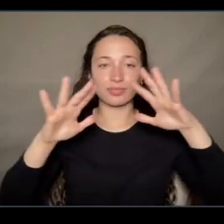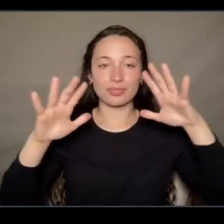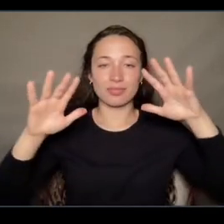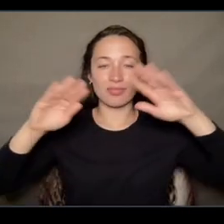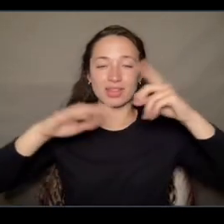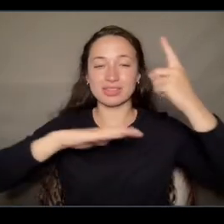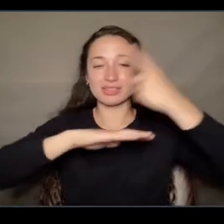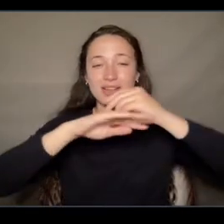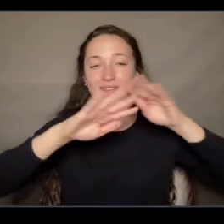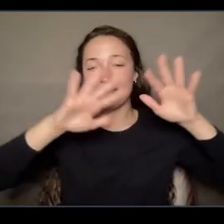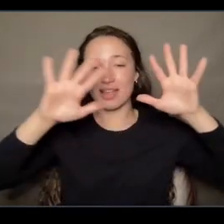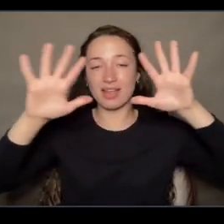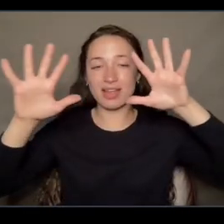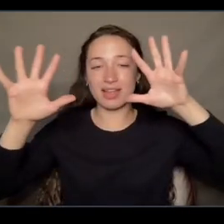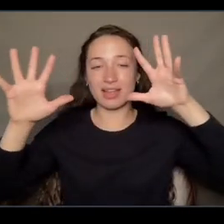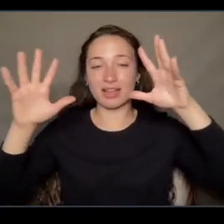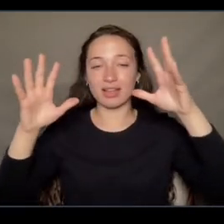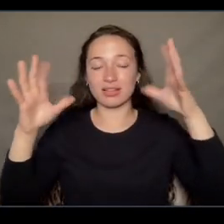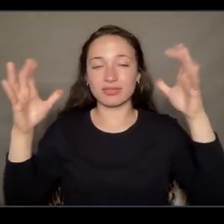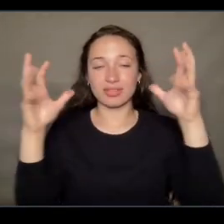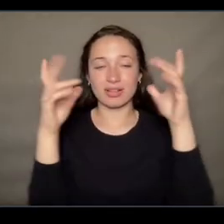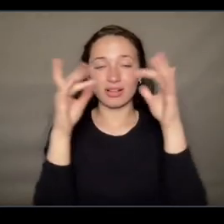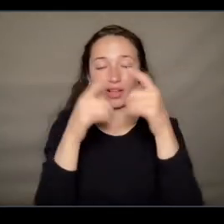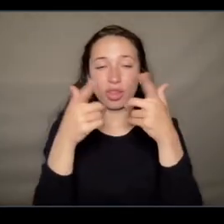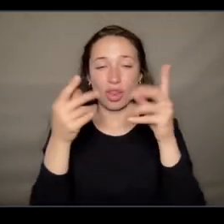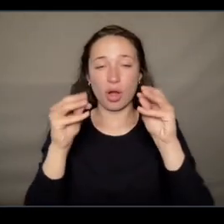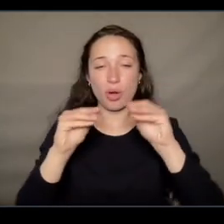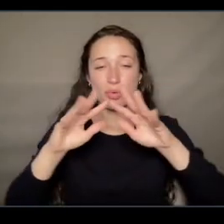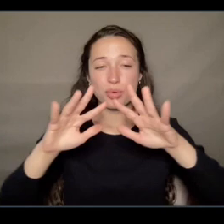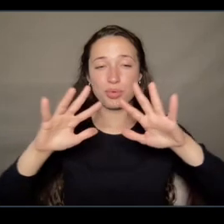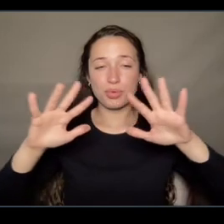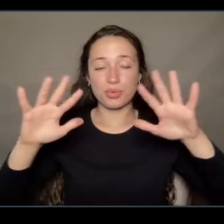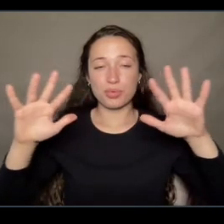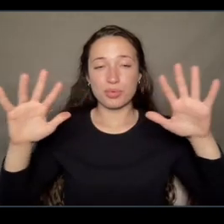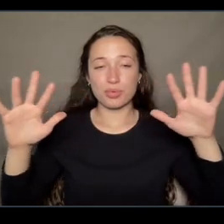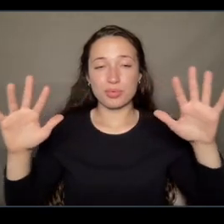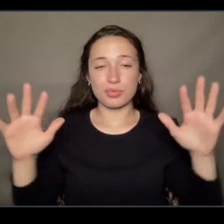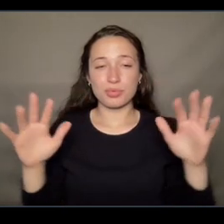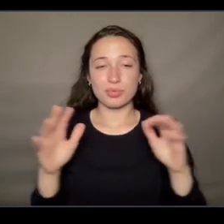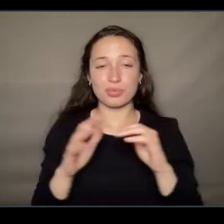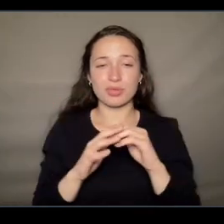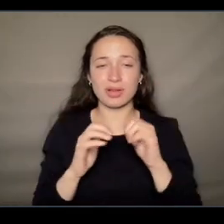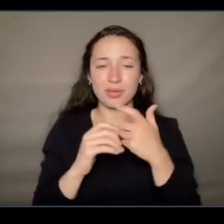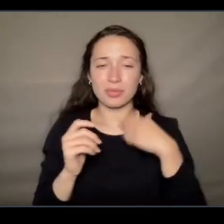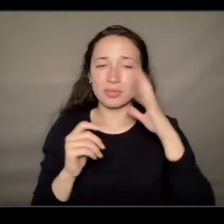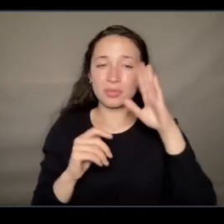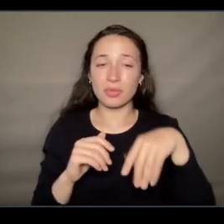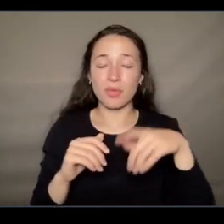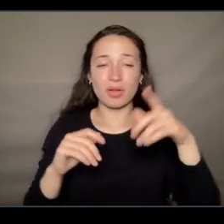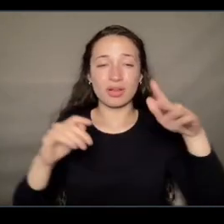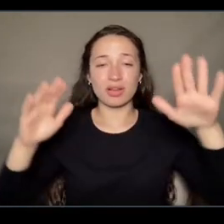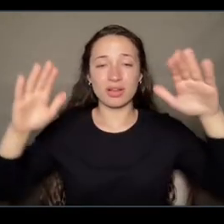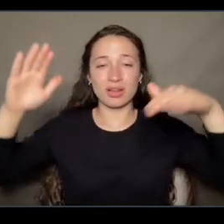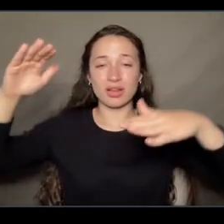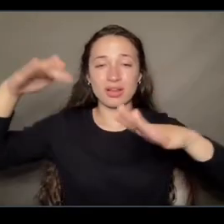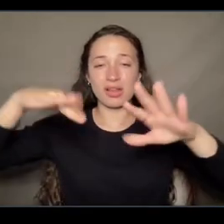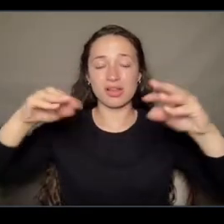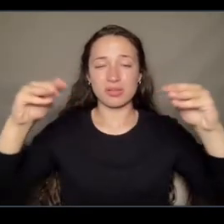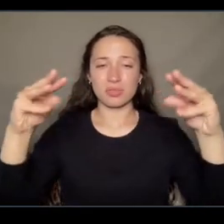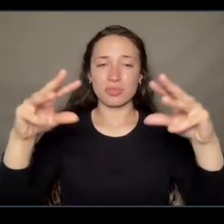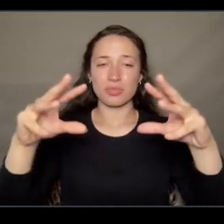Illumination splayed across the day was gathered in the glow. How could I have known the